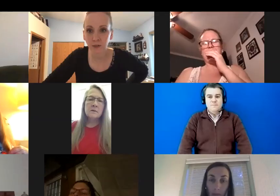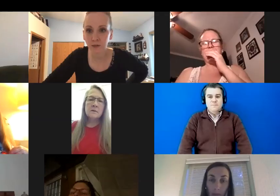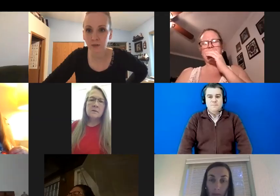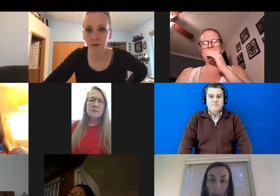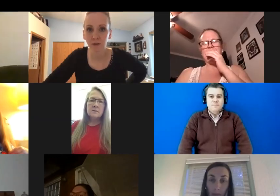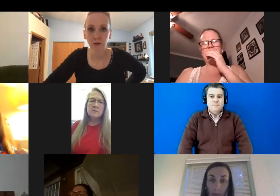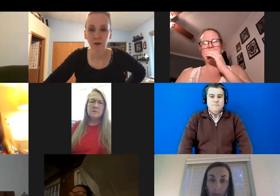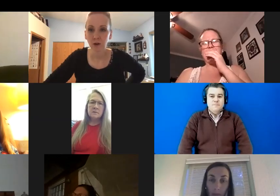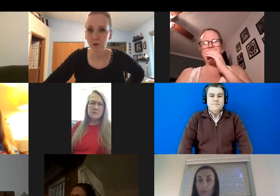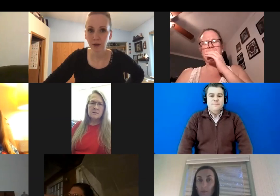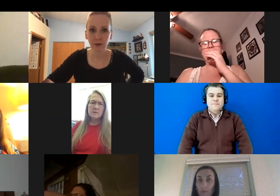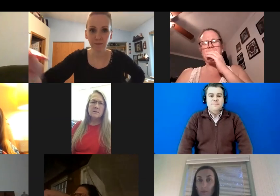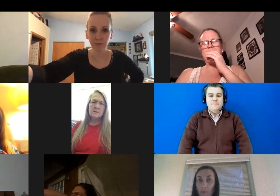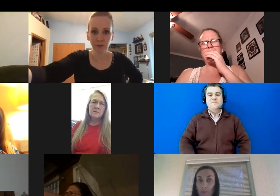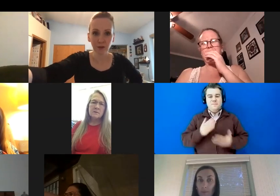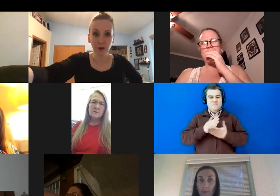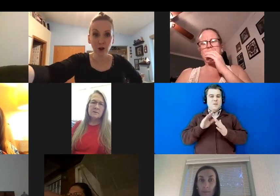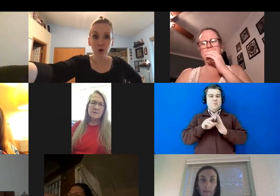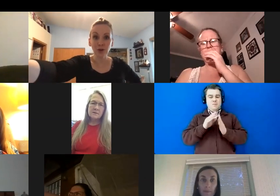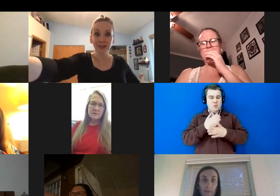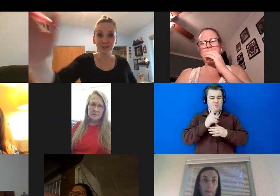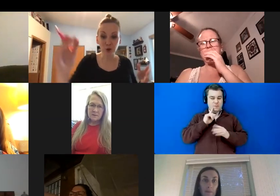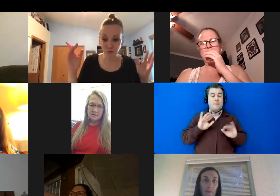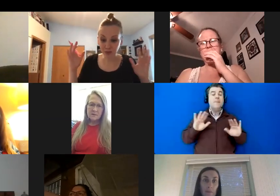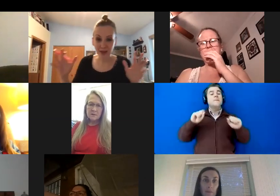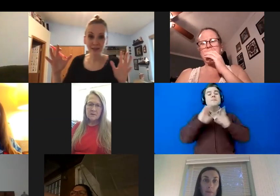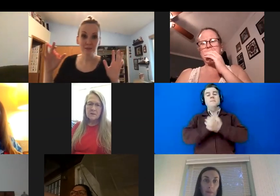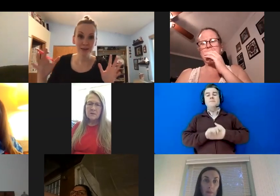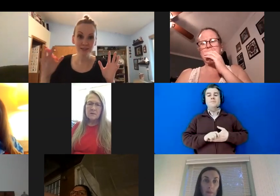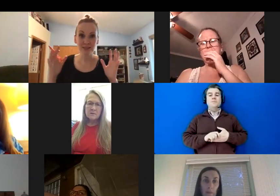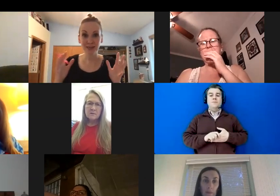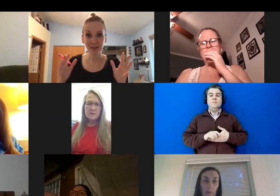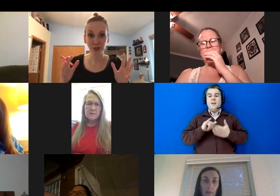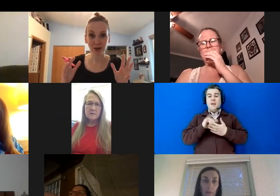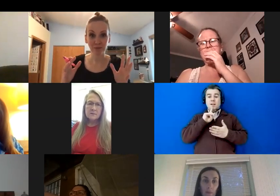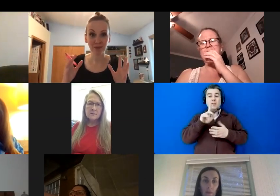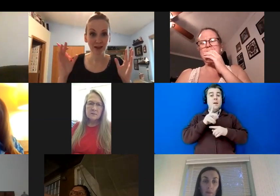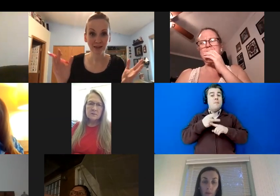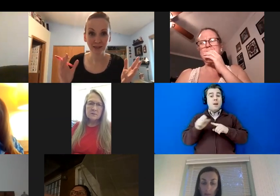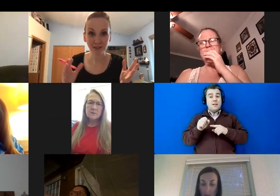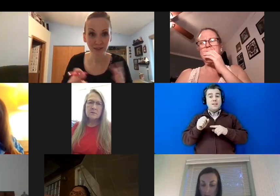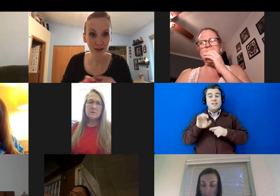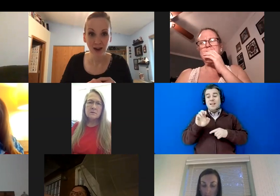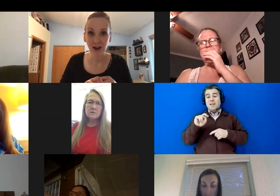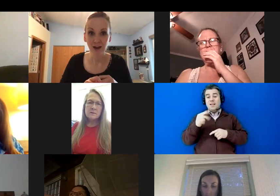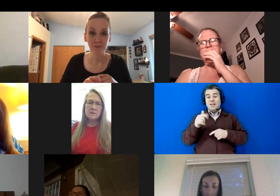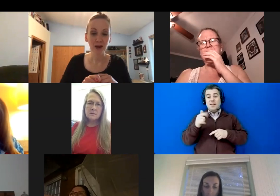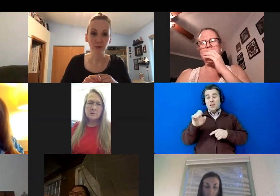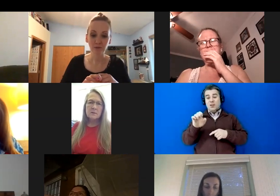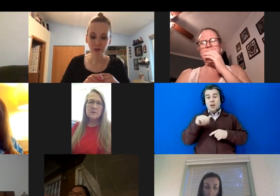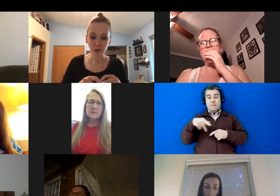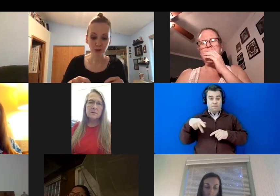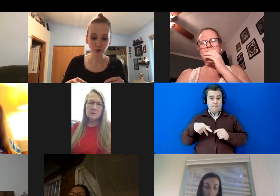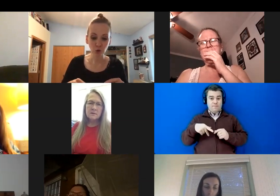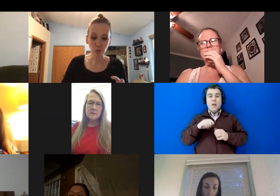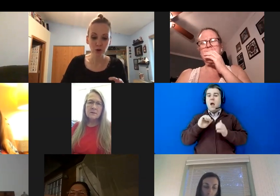for a second. Okay. Okay, so that is the Plexus Engage app. That is how